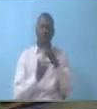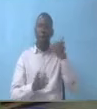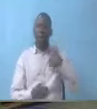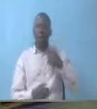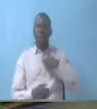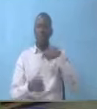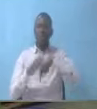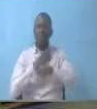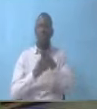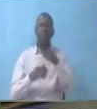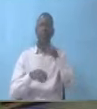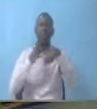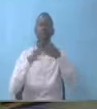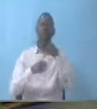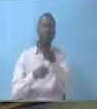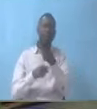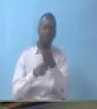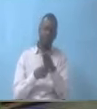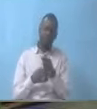that.